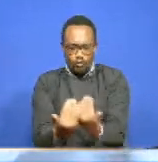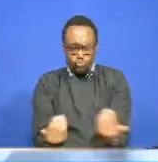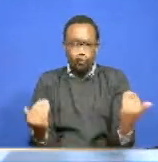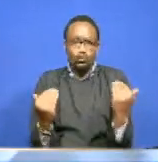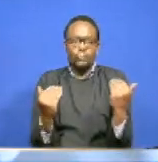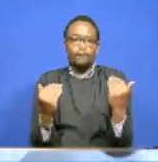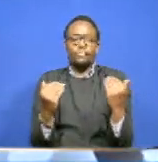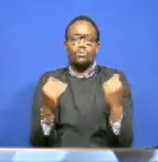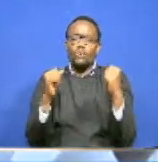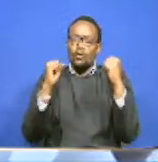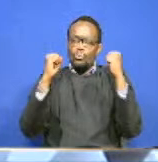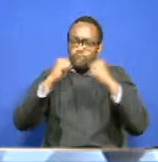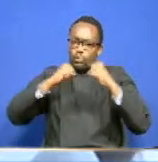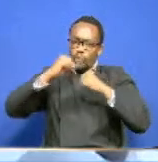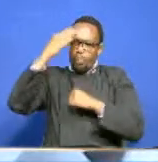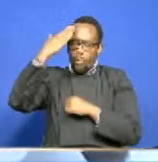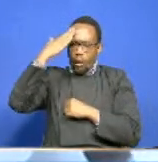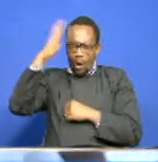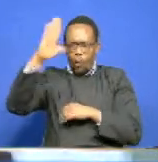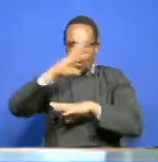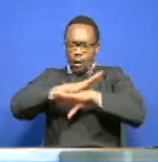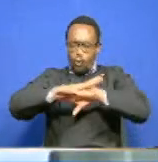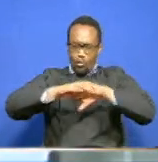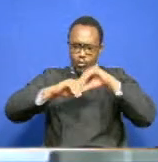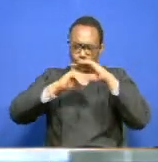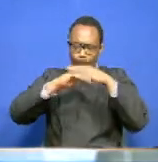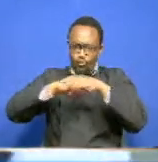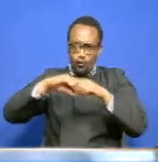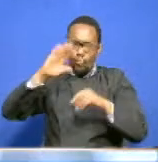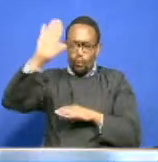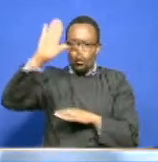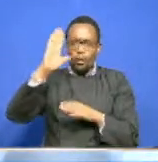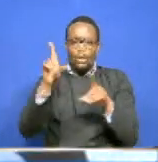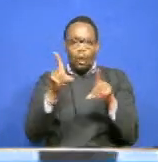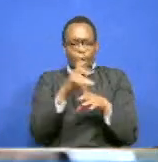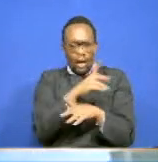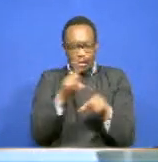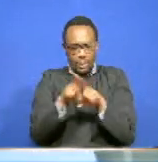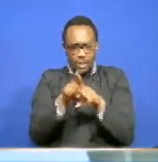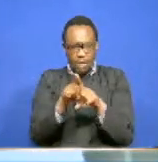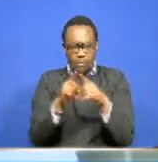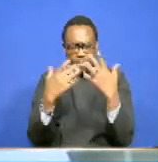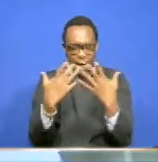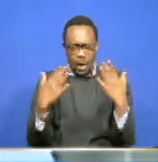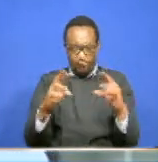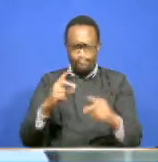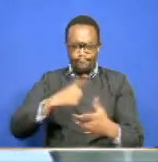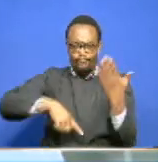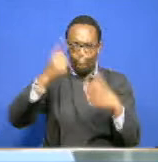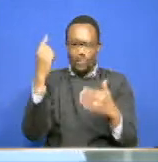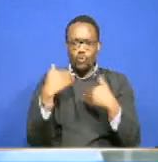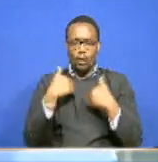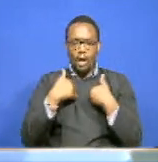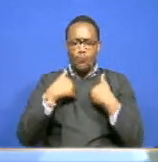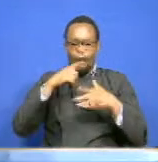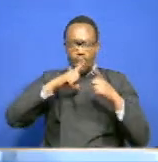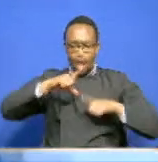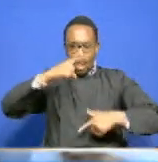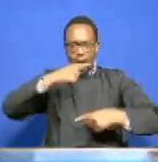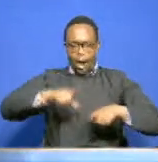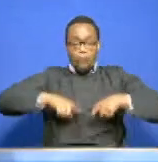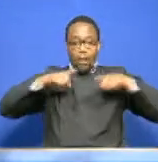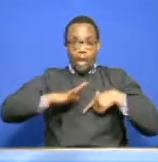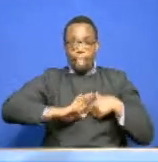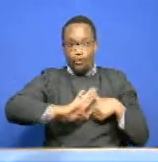May they know your comfort, and may they know your hand of victory. And so we give you thanks and praise, Lord, and pray